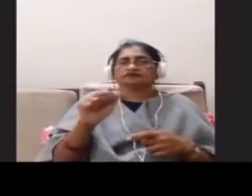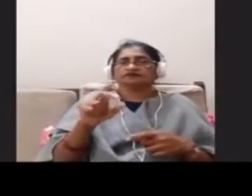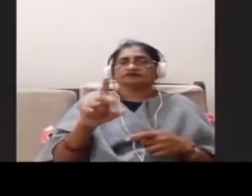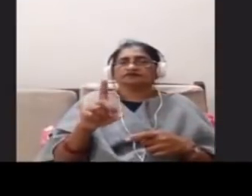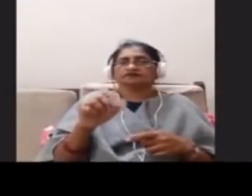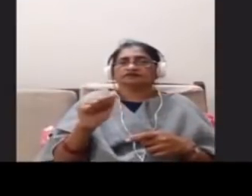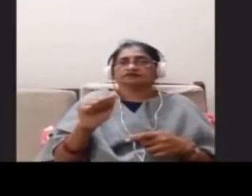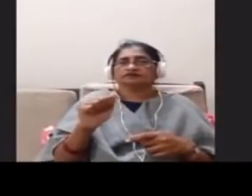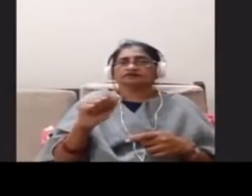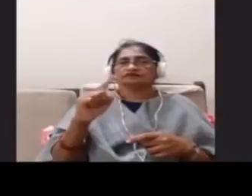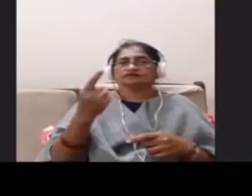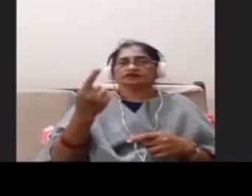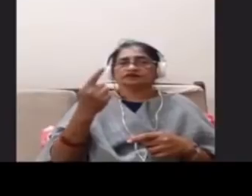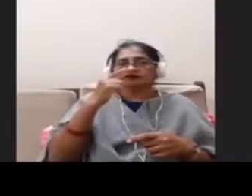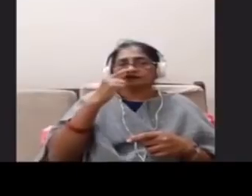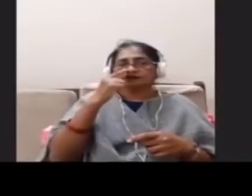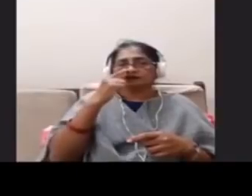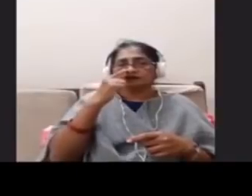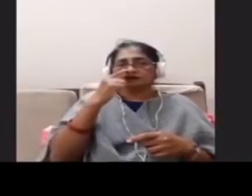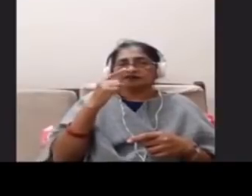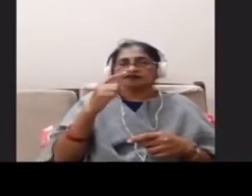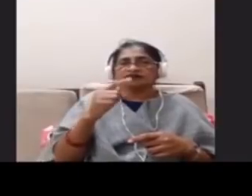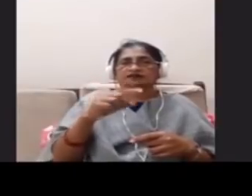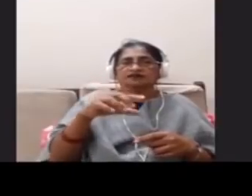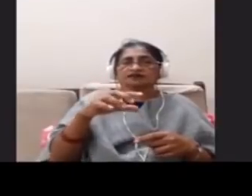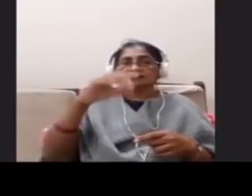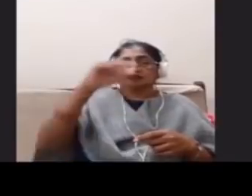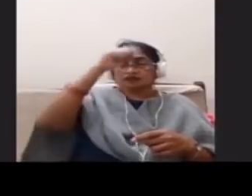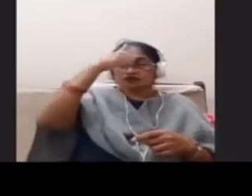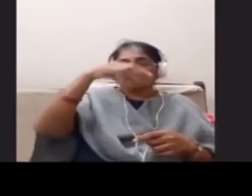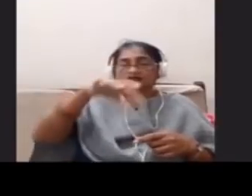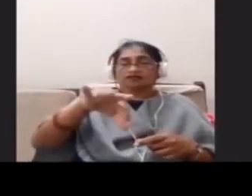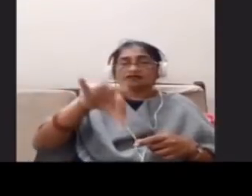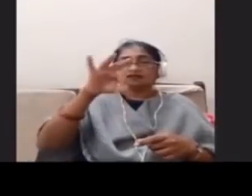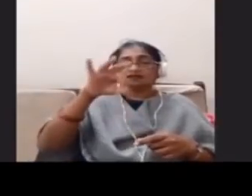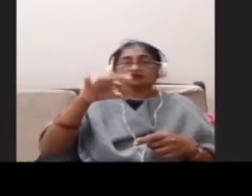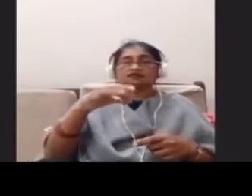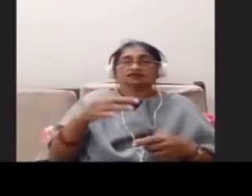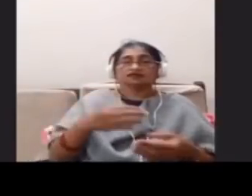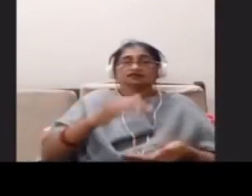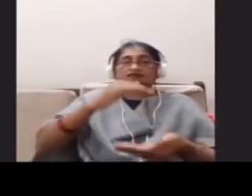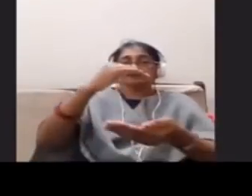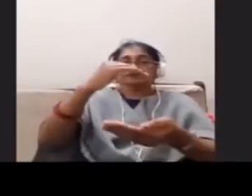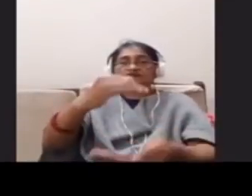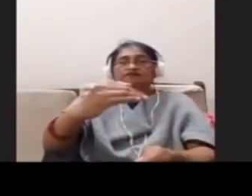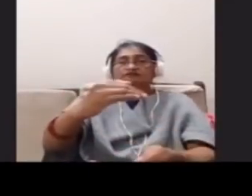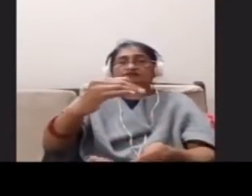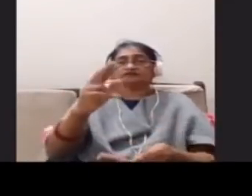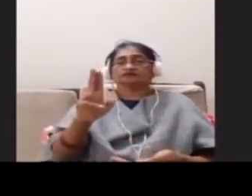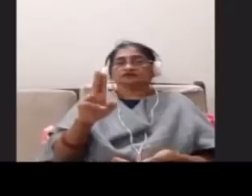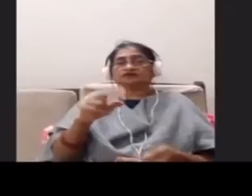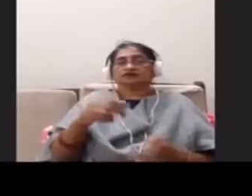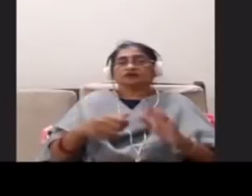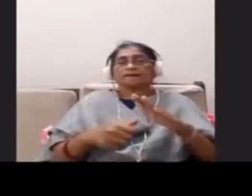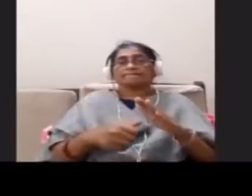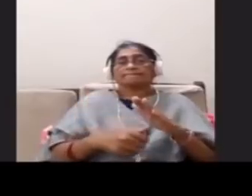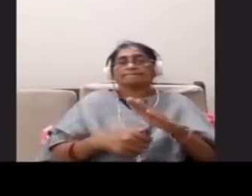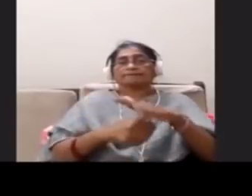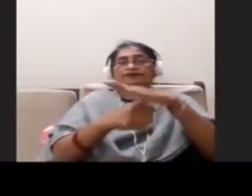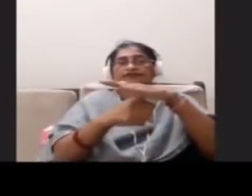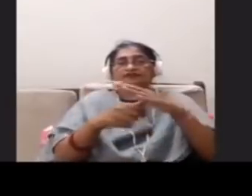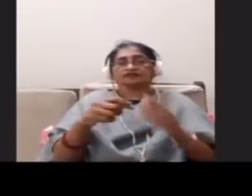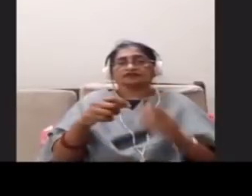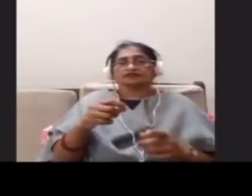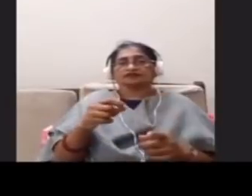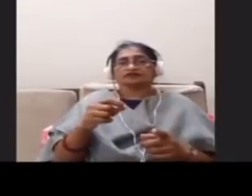first Indian lady to receive a Golden Jubilee Award from the President of Uganda. Sumanji, I think